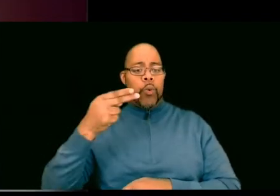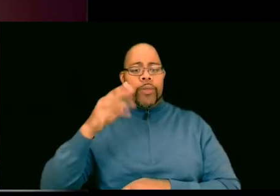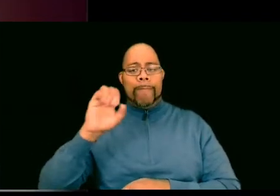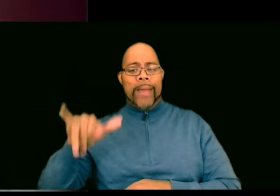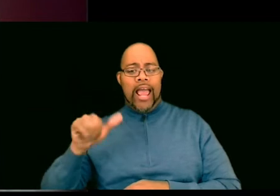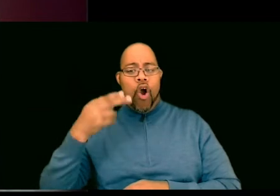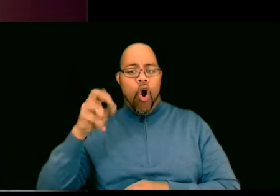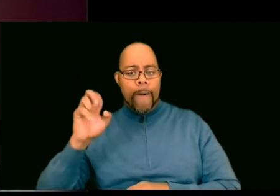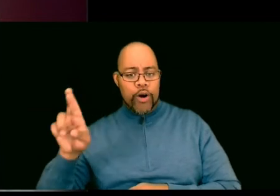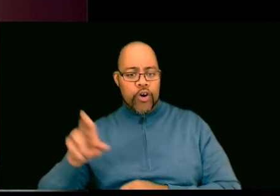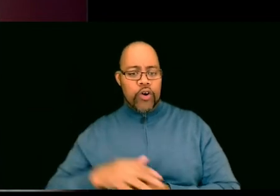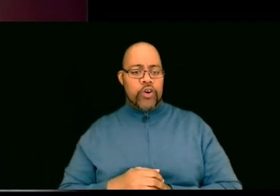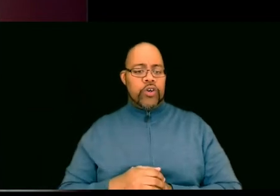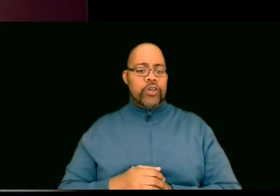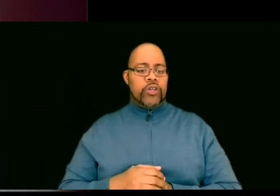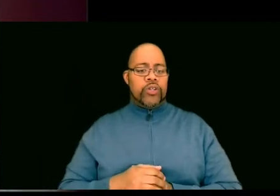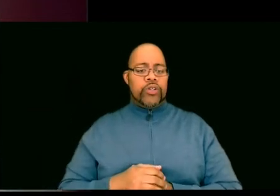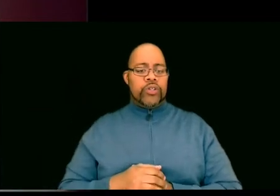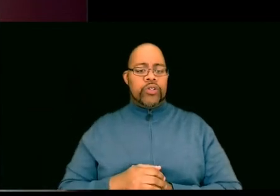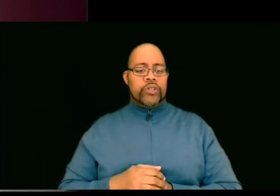Bay Harbor.